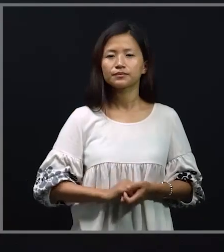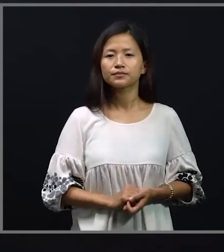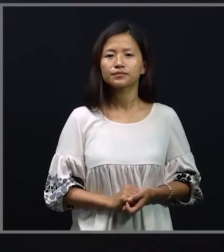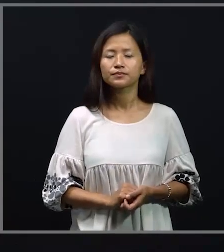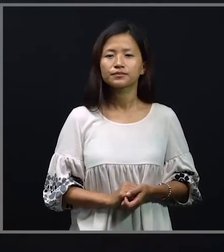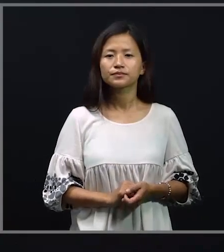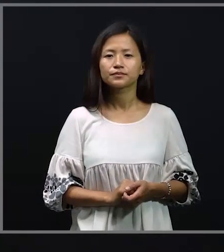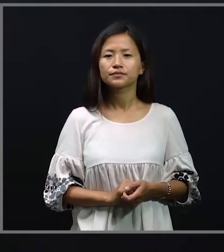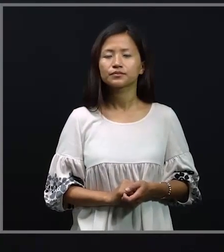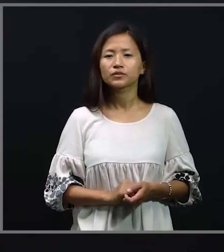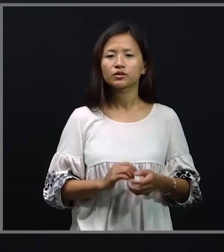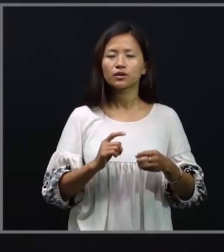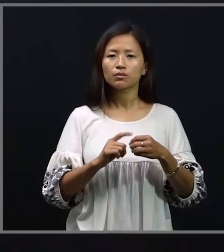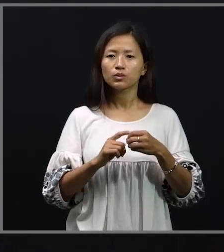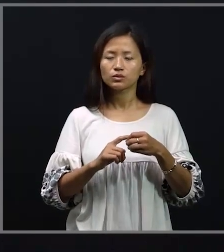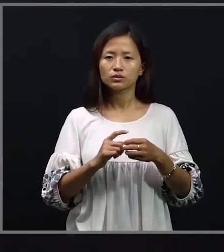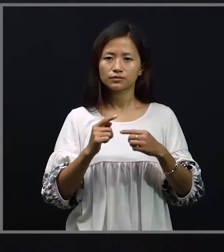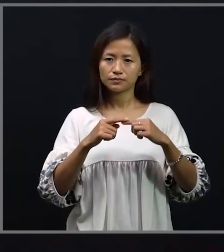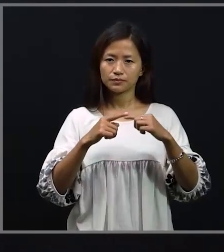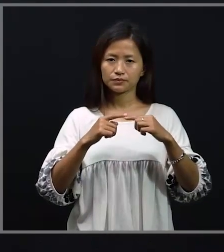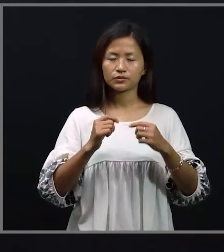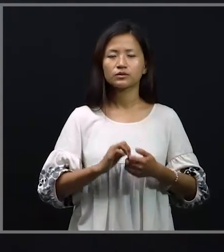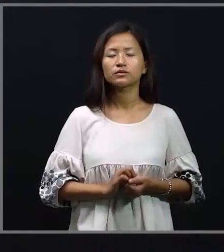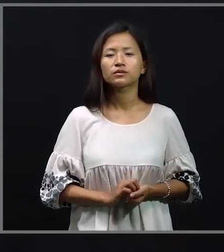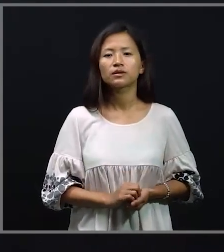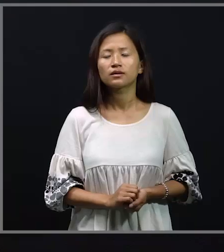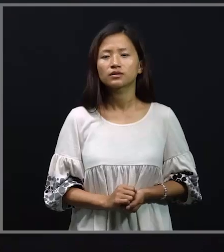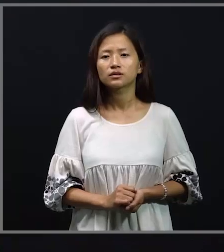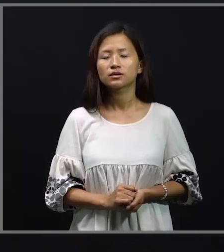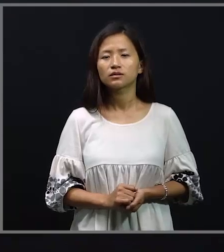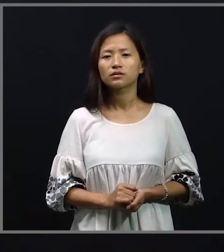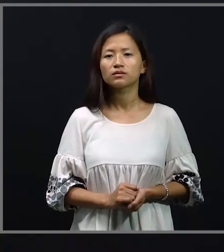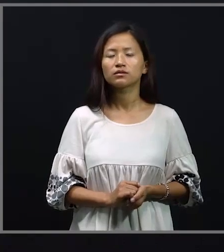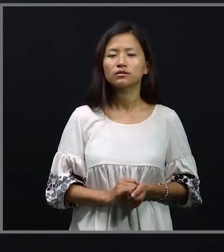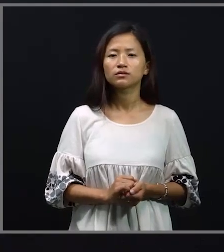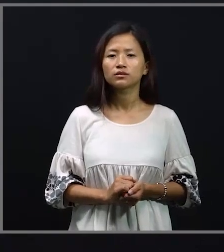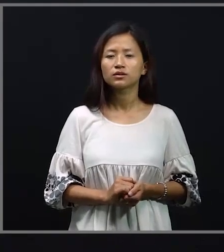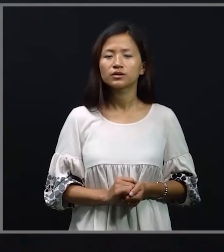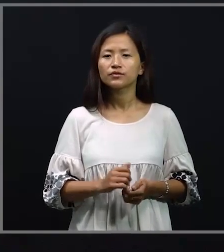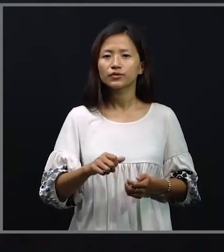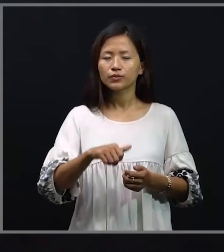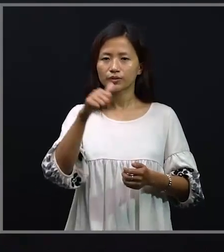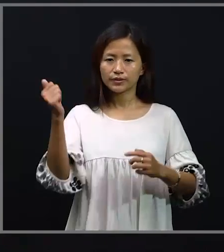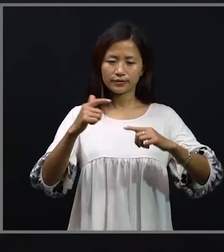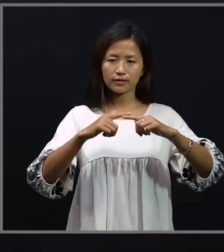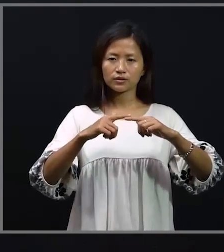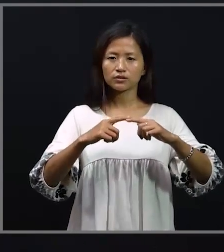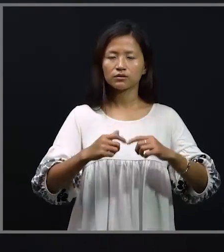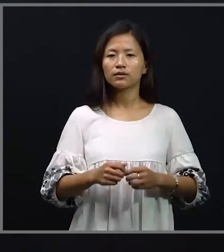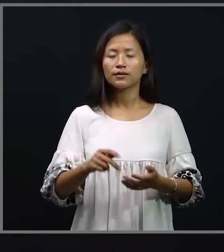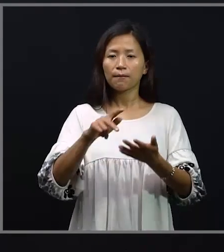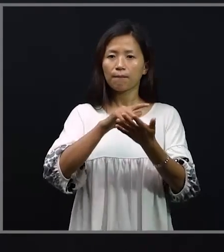and pools will be during elections. Okay, when you go or when you fight for election, you win election, you get the